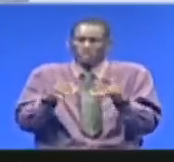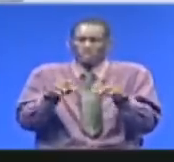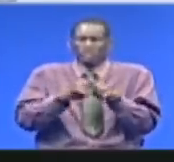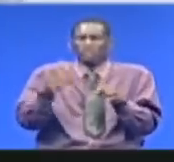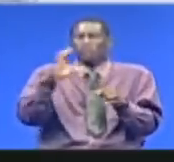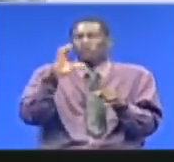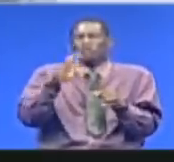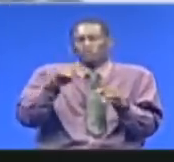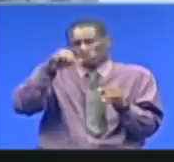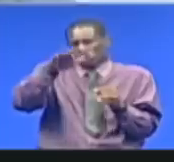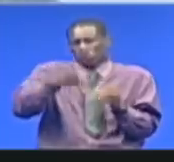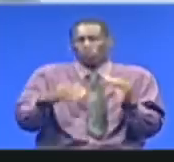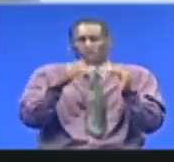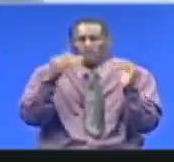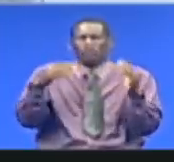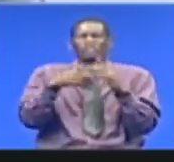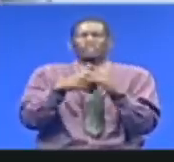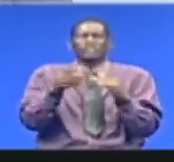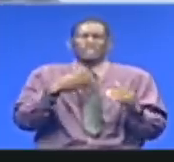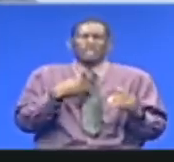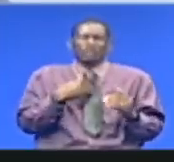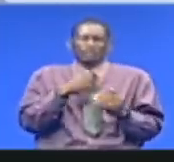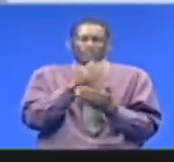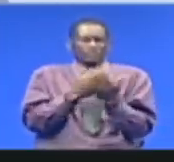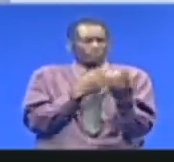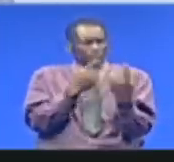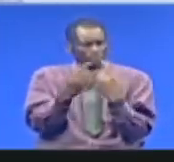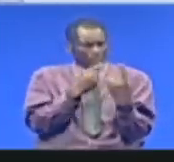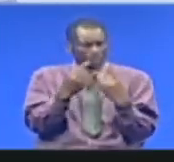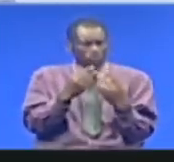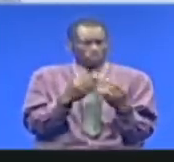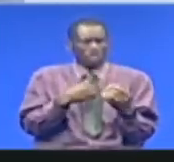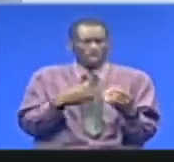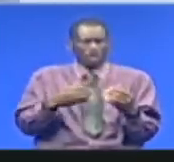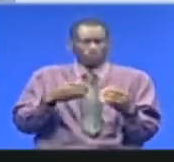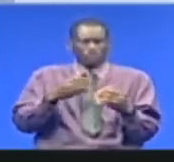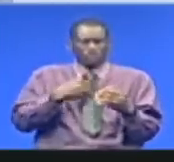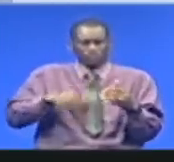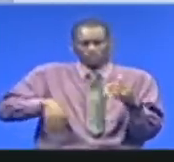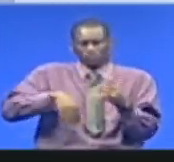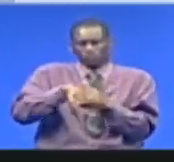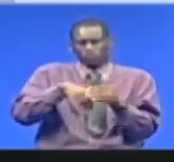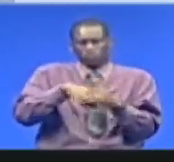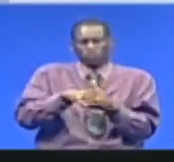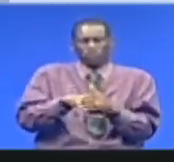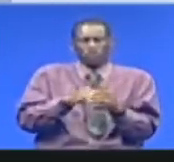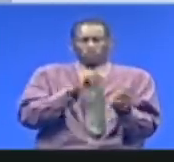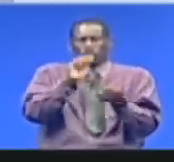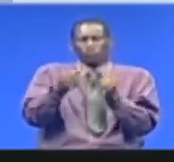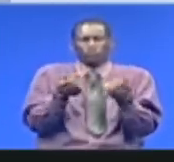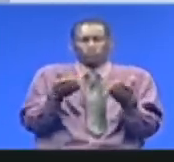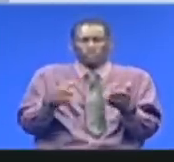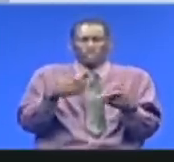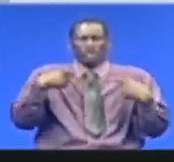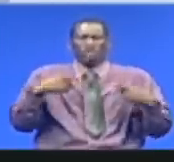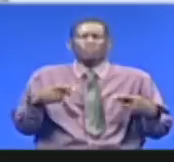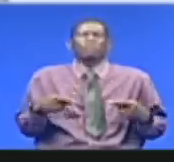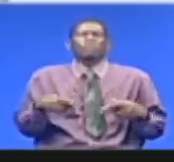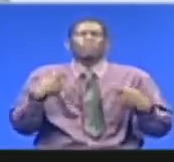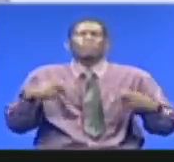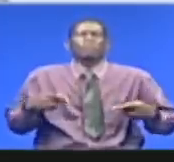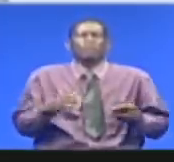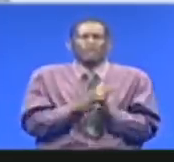lower level begin to have certain conversations. Yeah. I was playing a football match today, and you know, people jokingly,